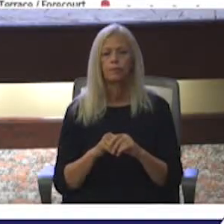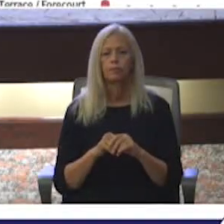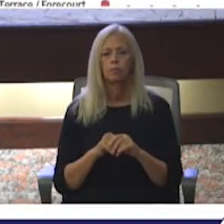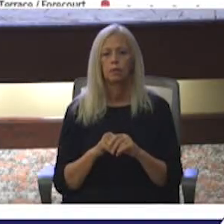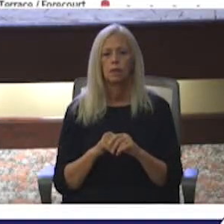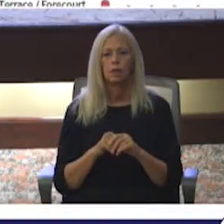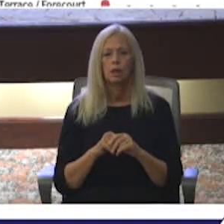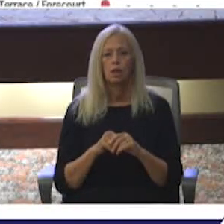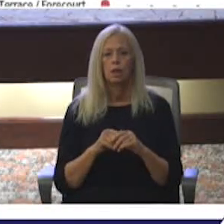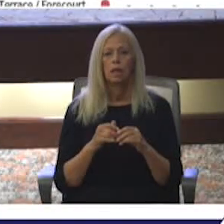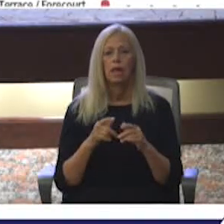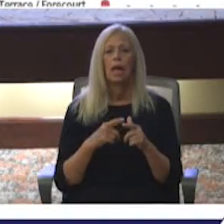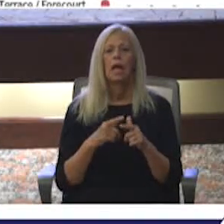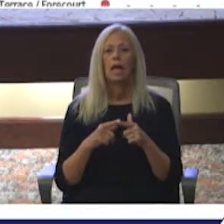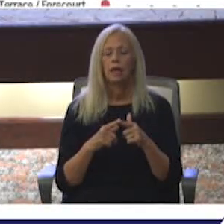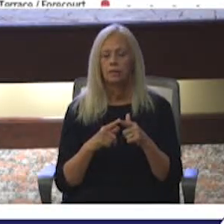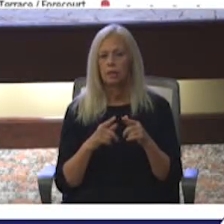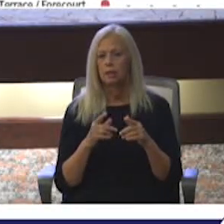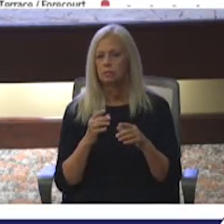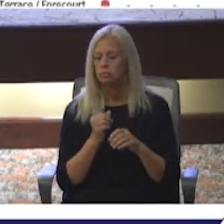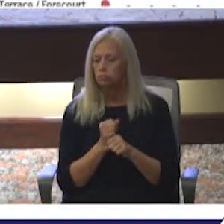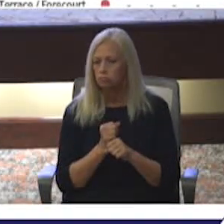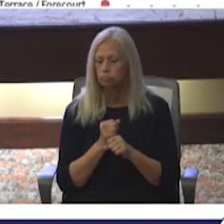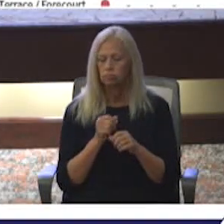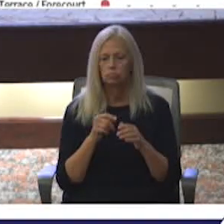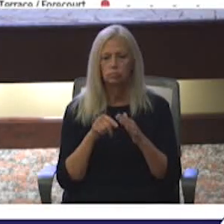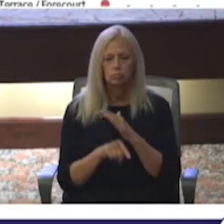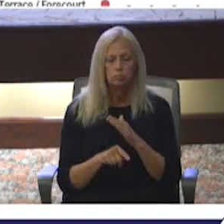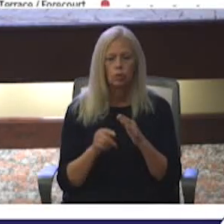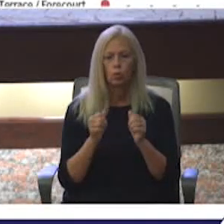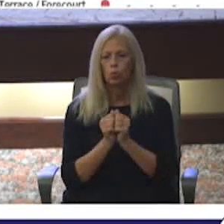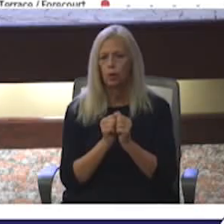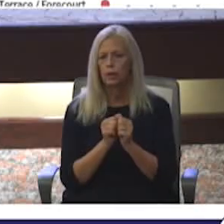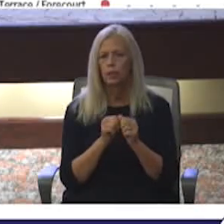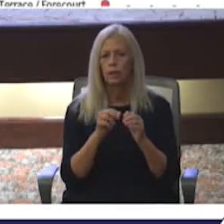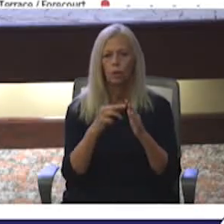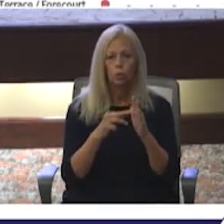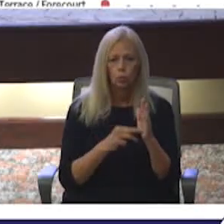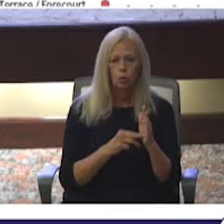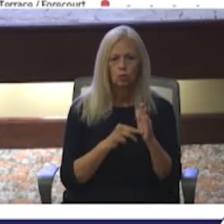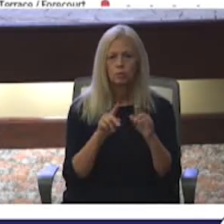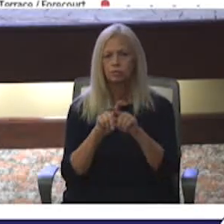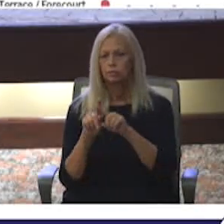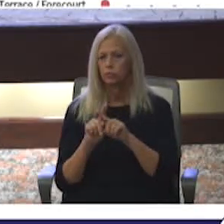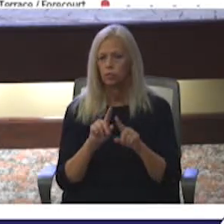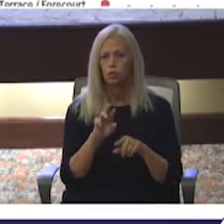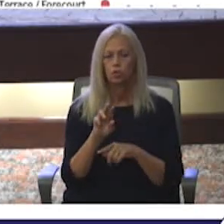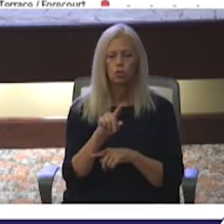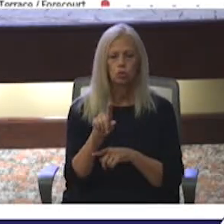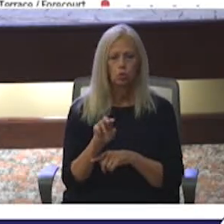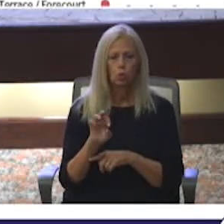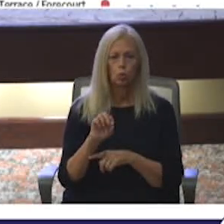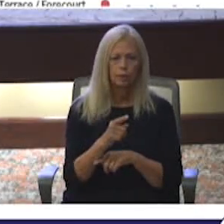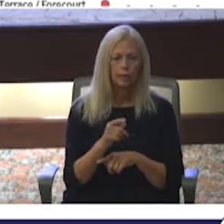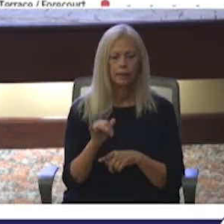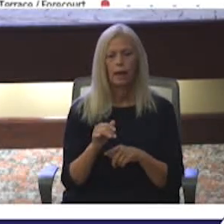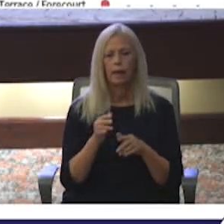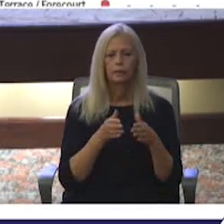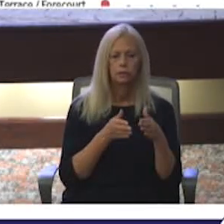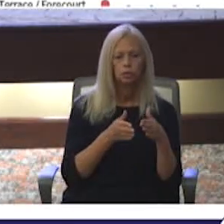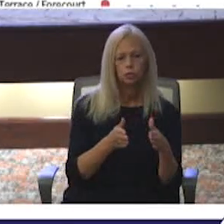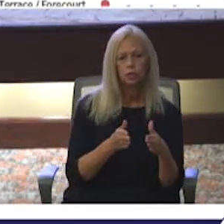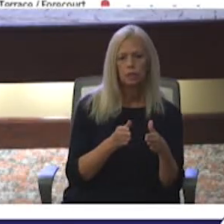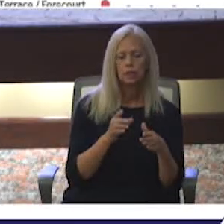down in the weeds with the zoning rules, and we say there's different circulation types, there's different street types, from a green boulevard